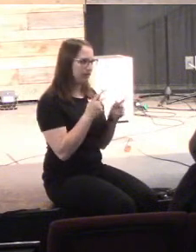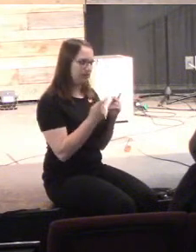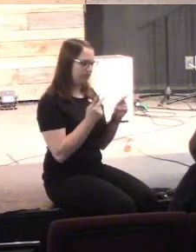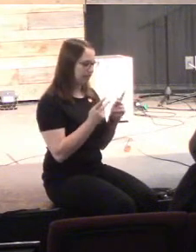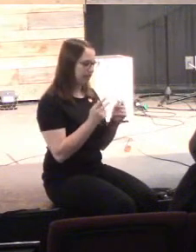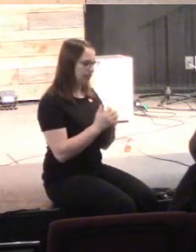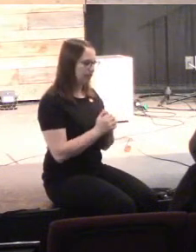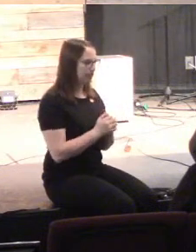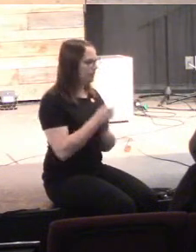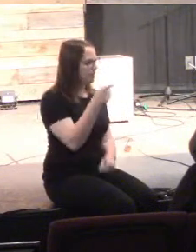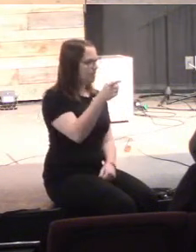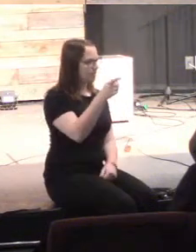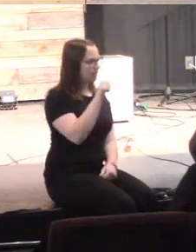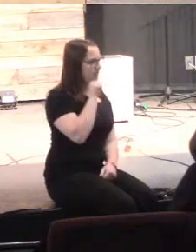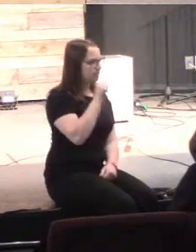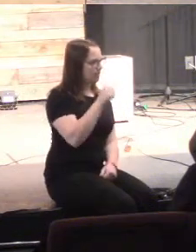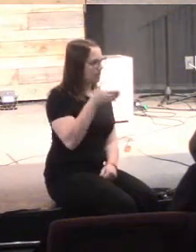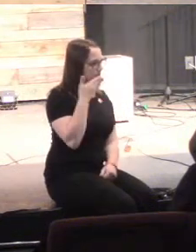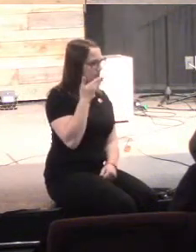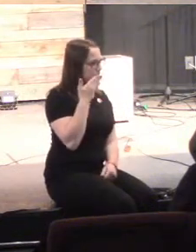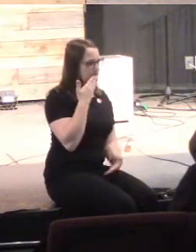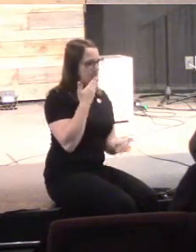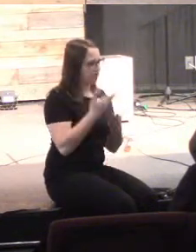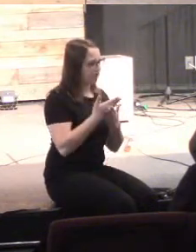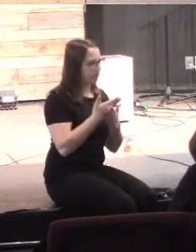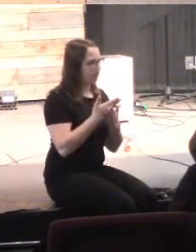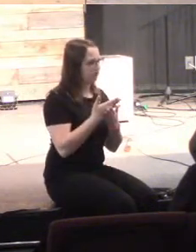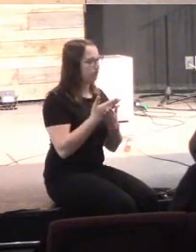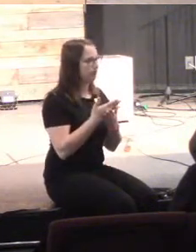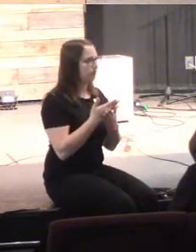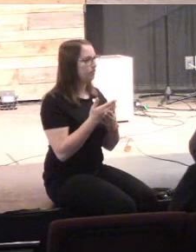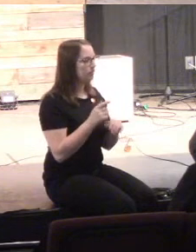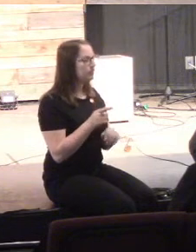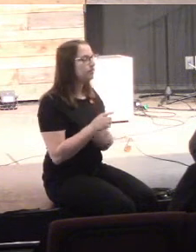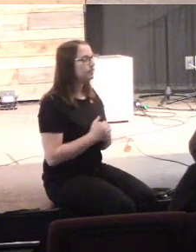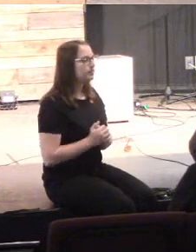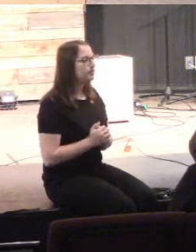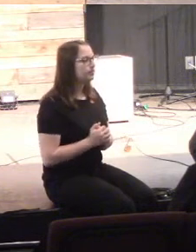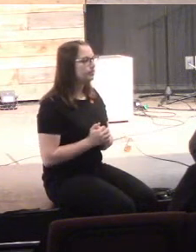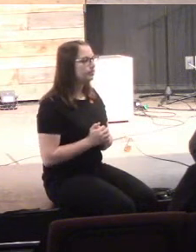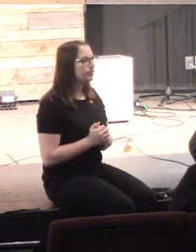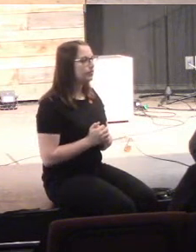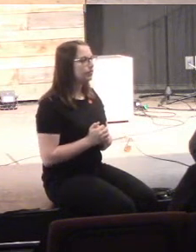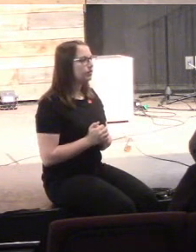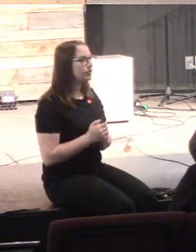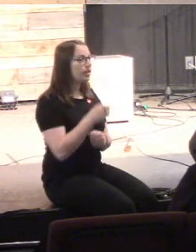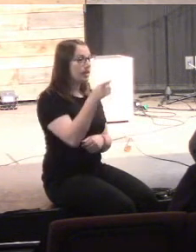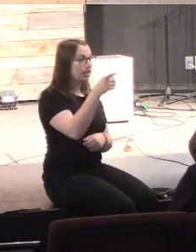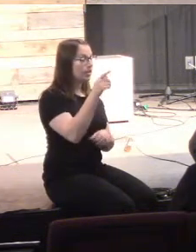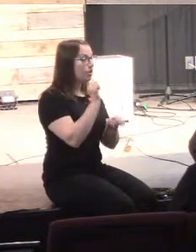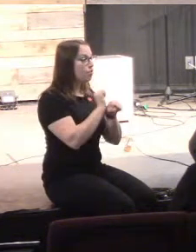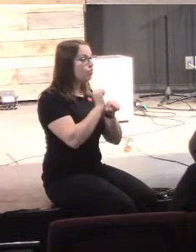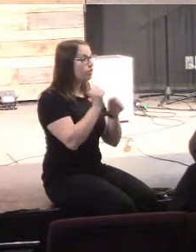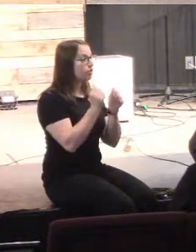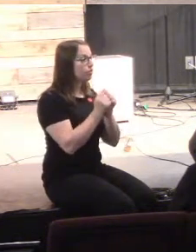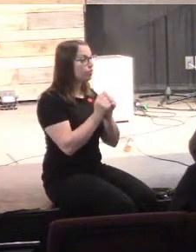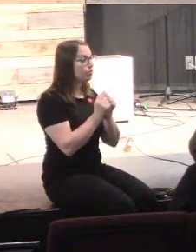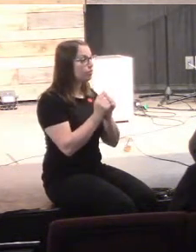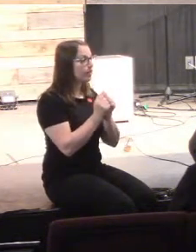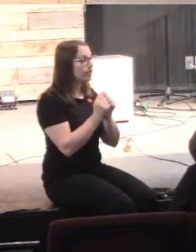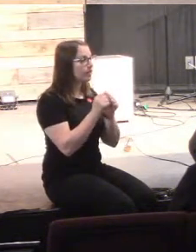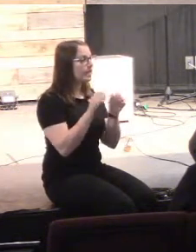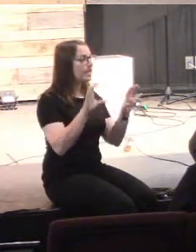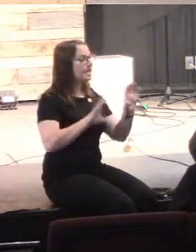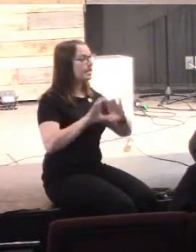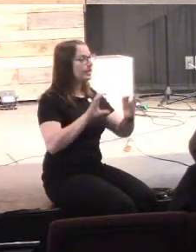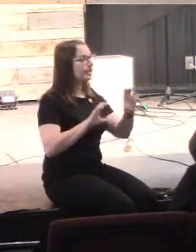There you go. They don't smell good, see? And Ed actually works for a chemical company that actually